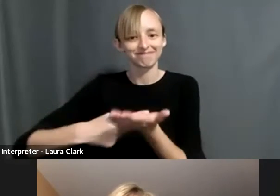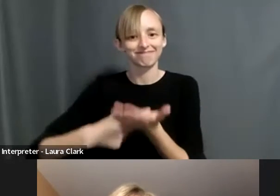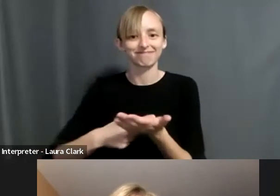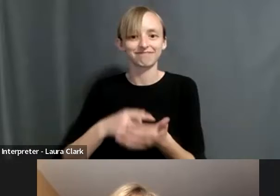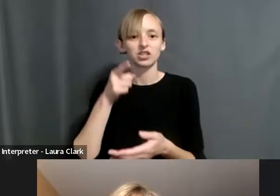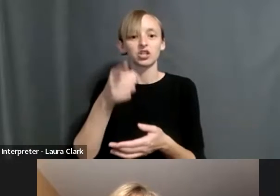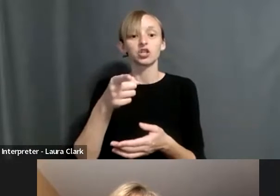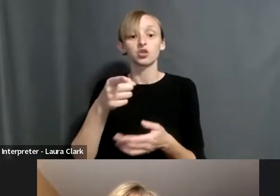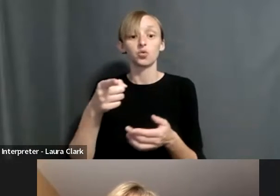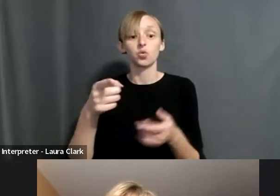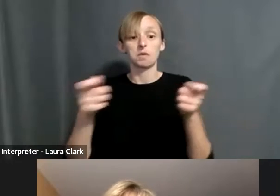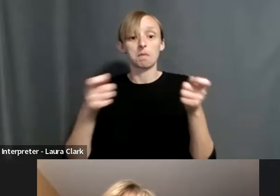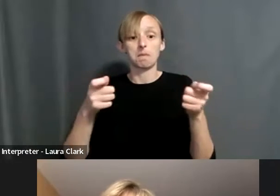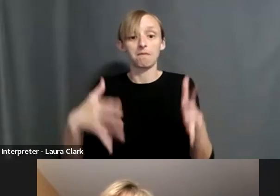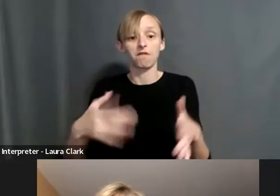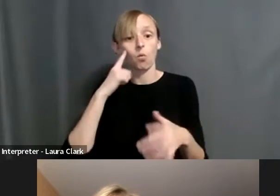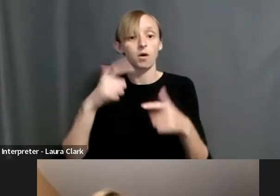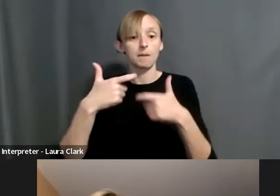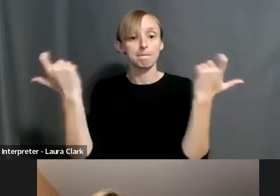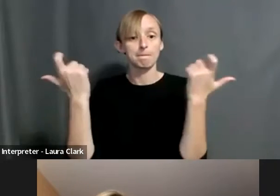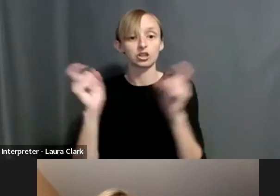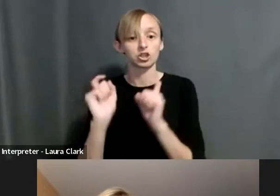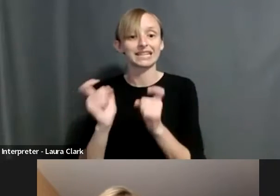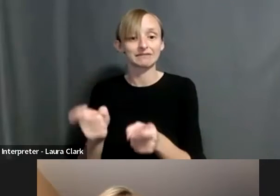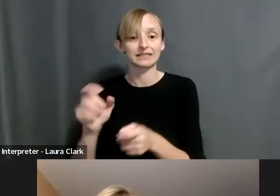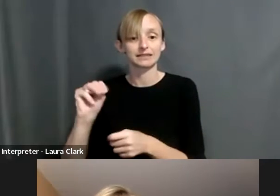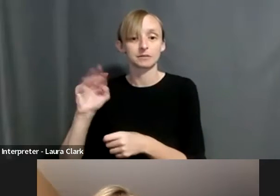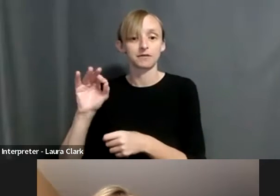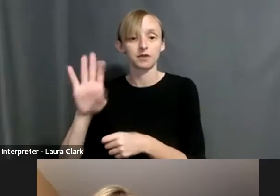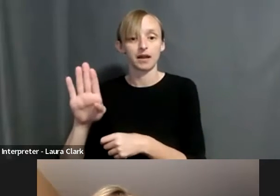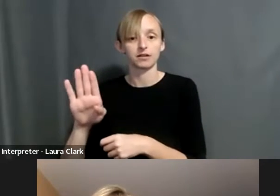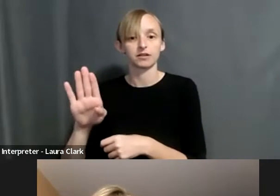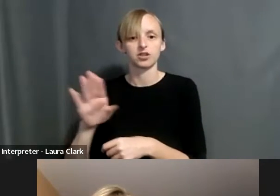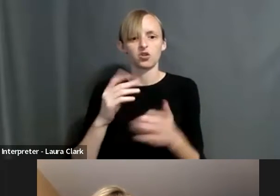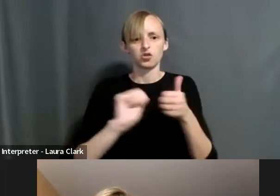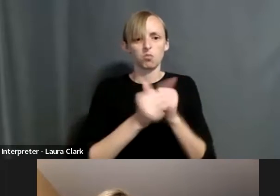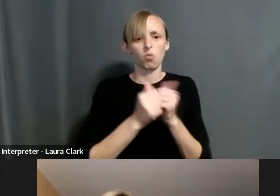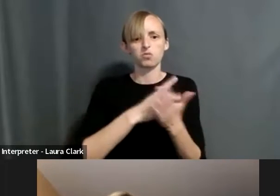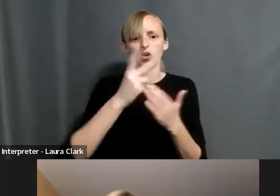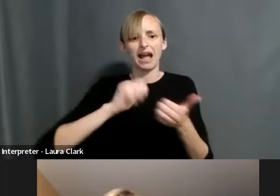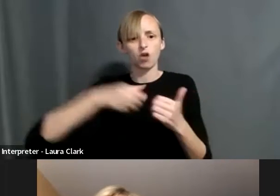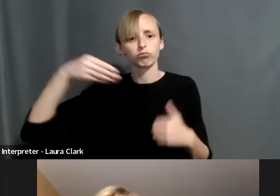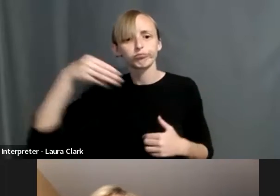gifts donor, how do we support our sports program?